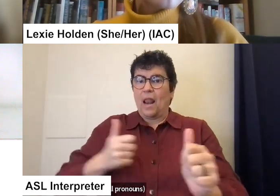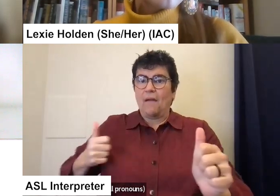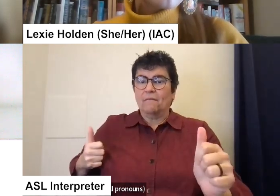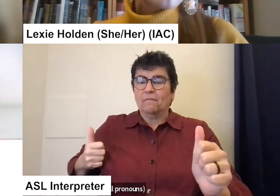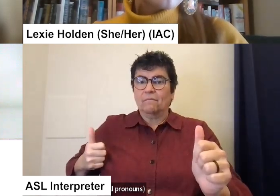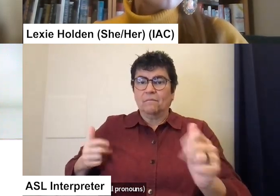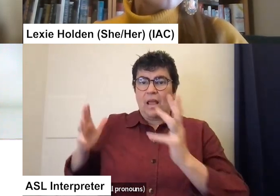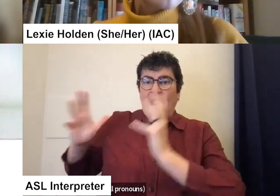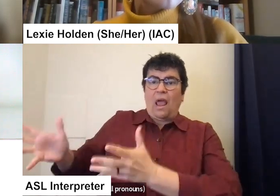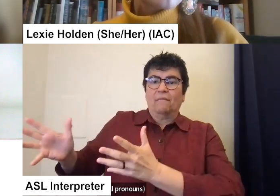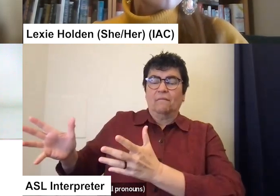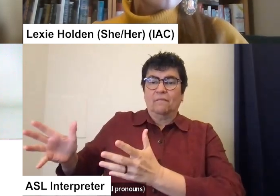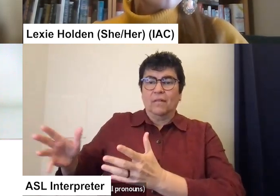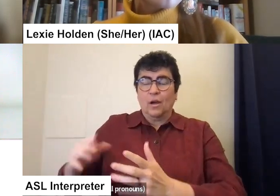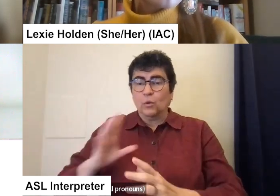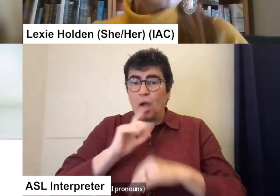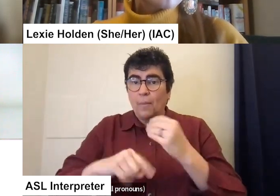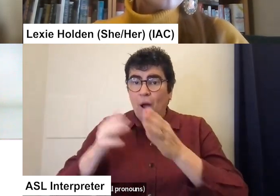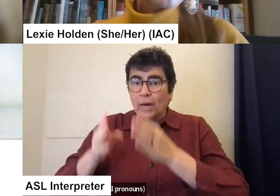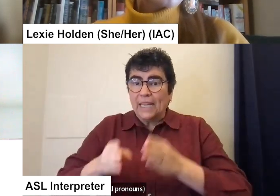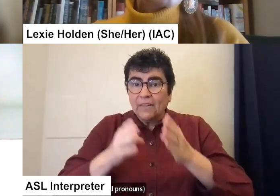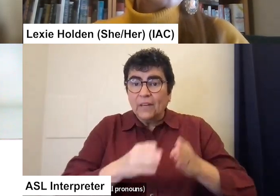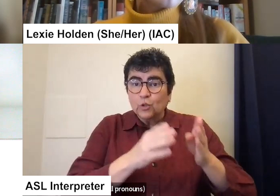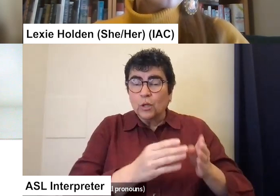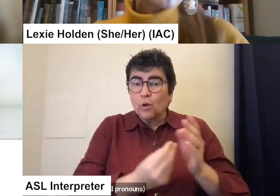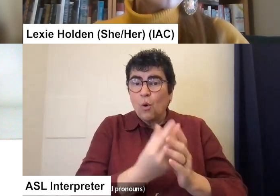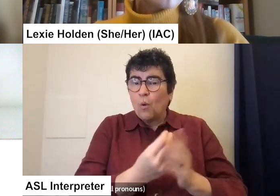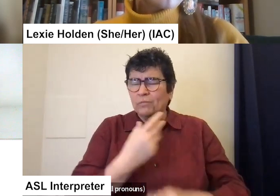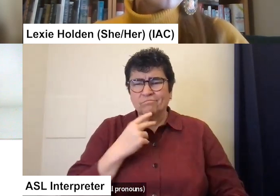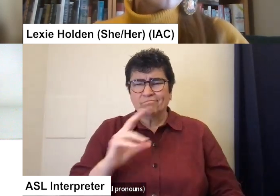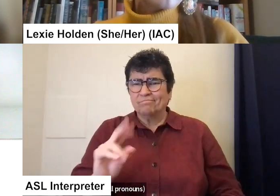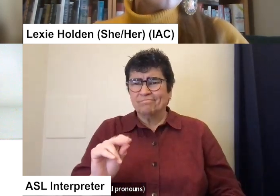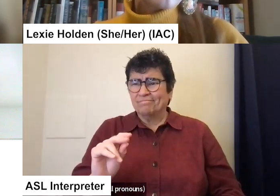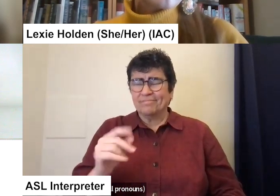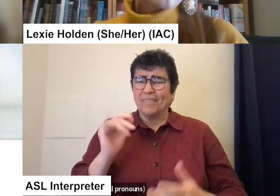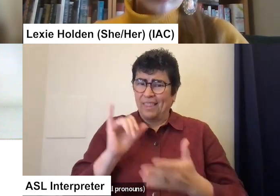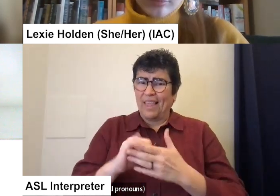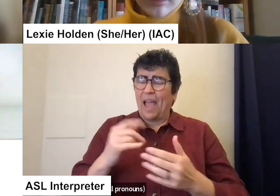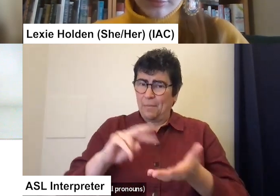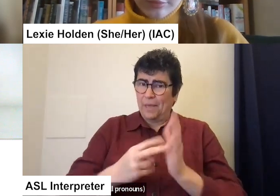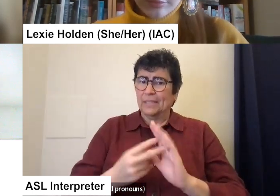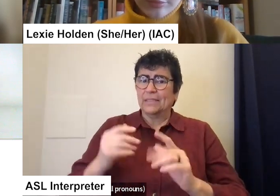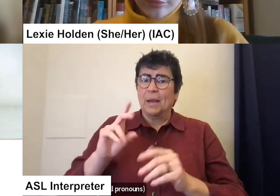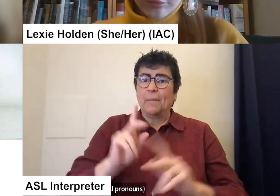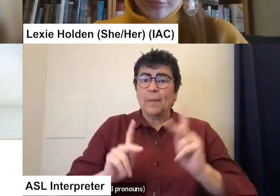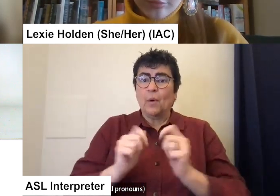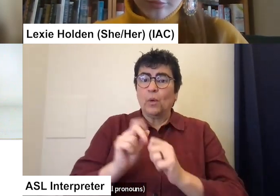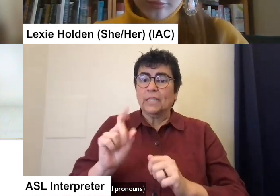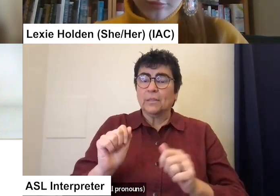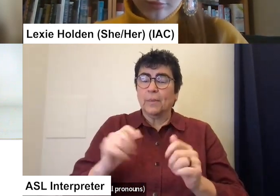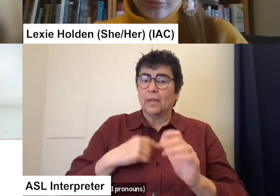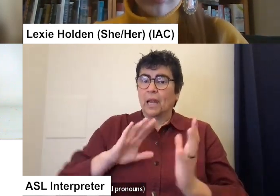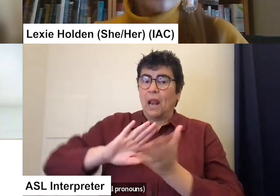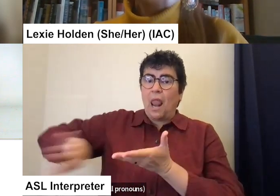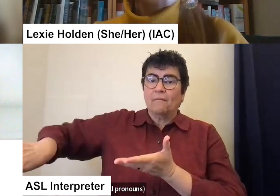about individual growing, that's doing the same thing. You're leaving a lot of folks with disabilities behind, versus if it's a